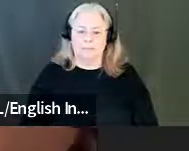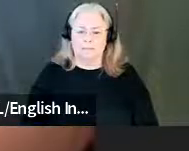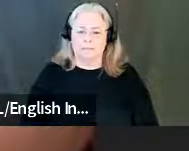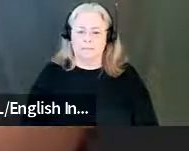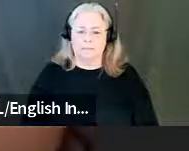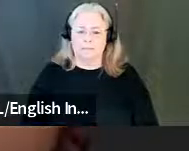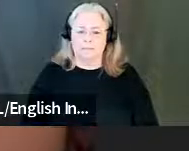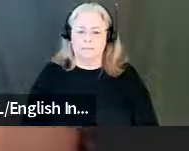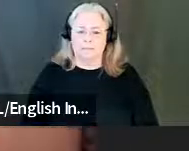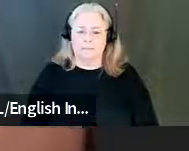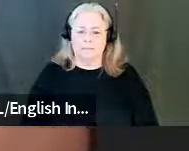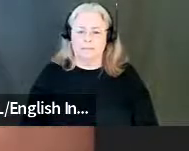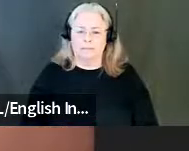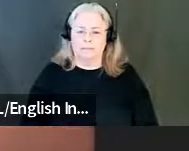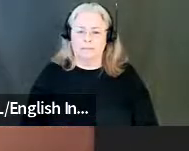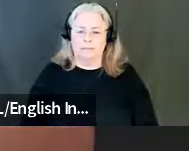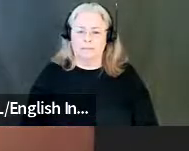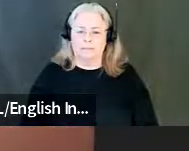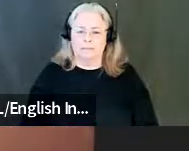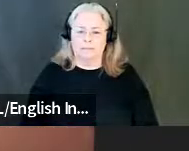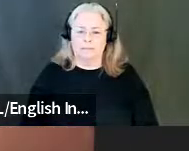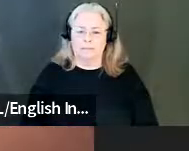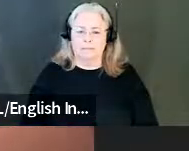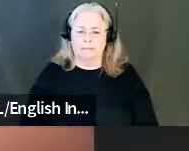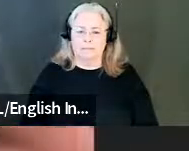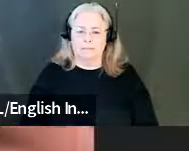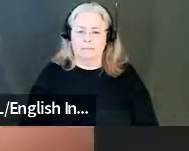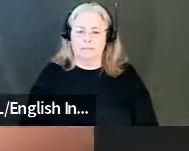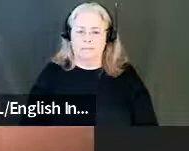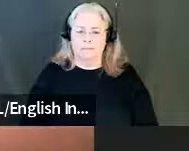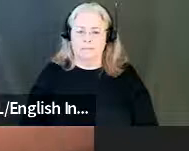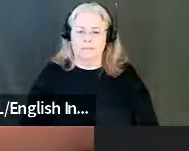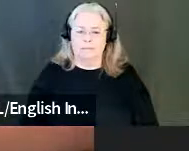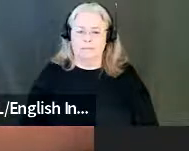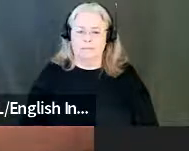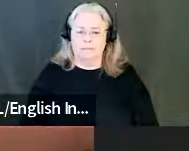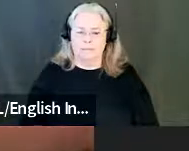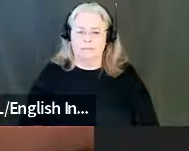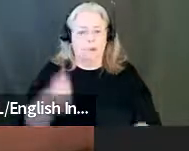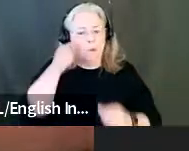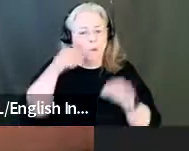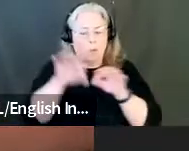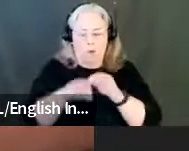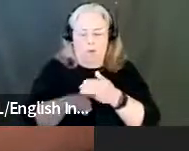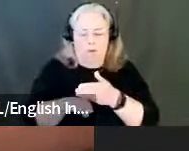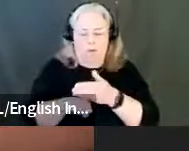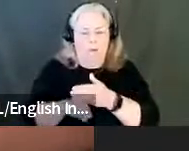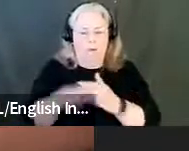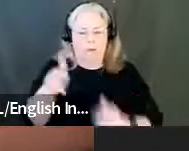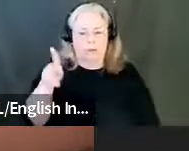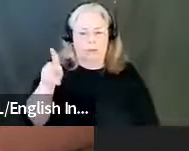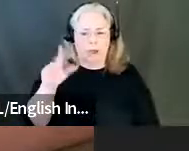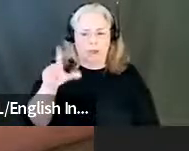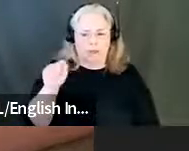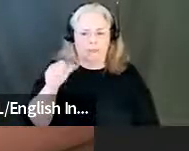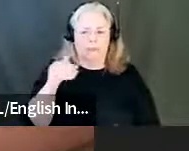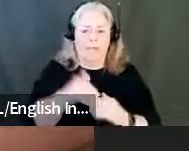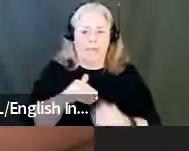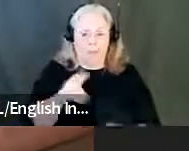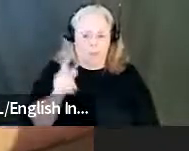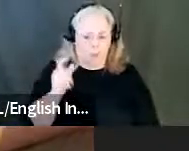back side of my hand. So I sled it through. Again, I'm above my knuckles. Now I go backwards,